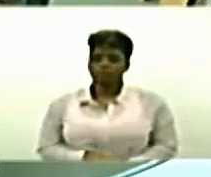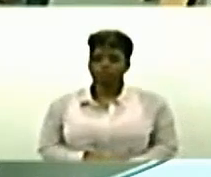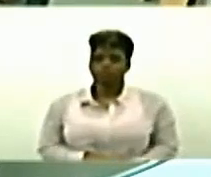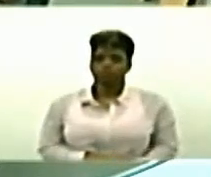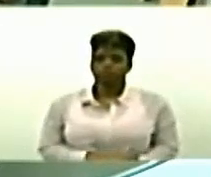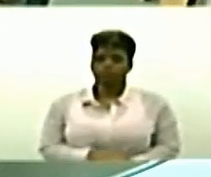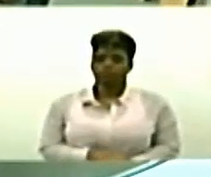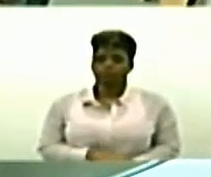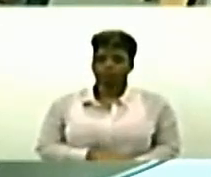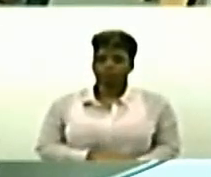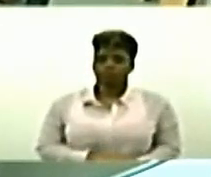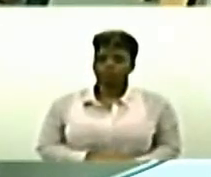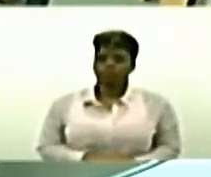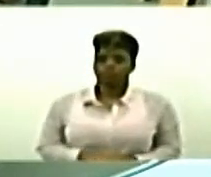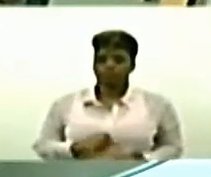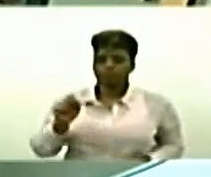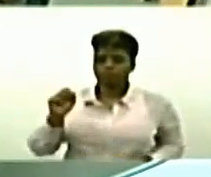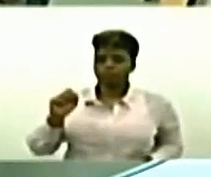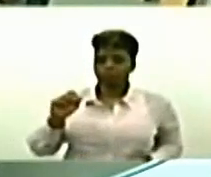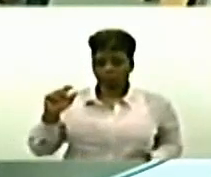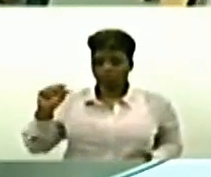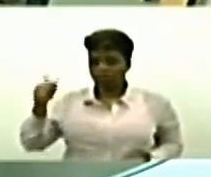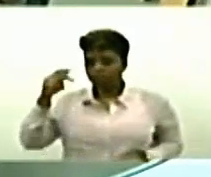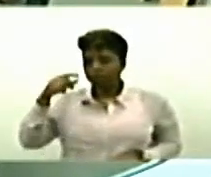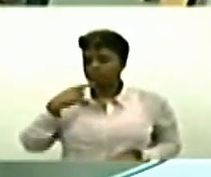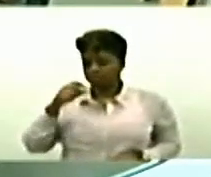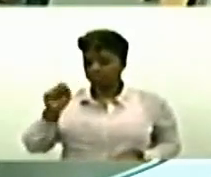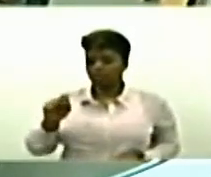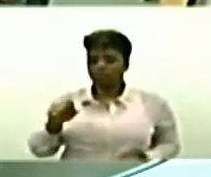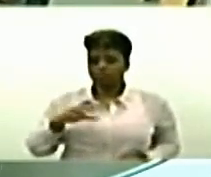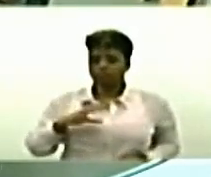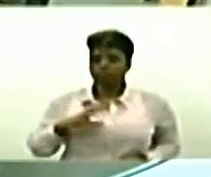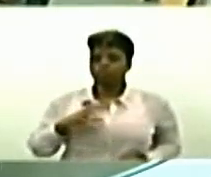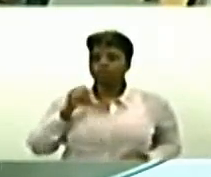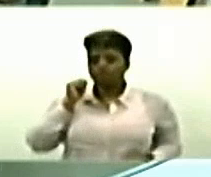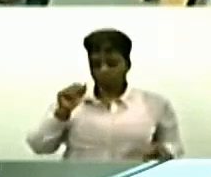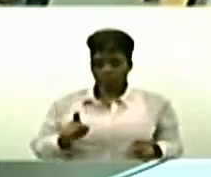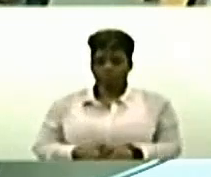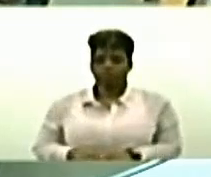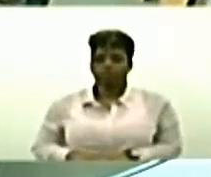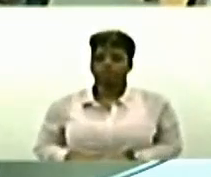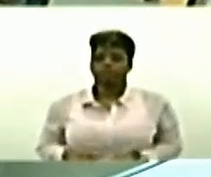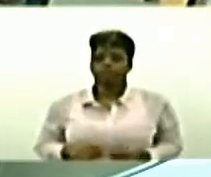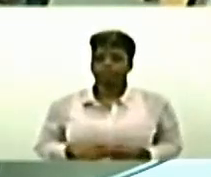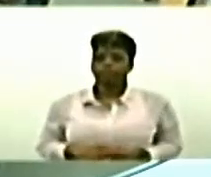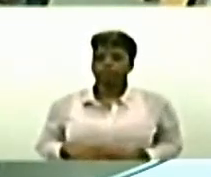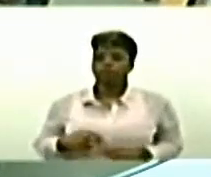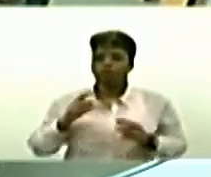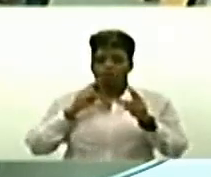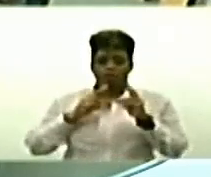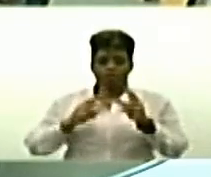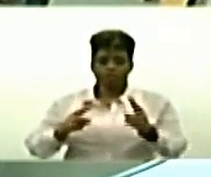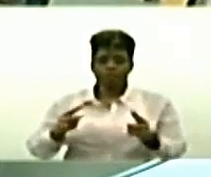I'd like to second the motion. Okay. Motion seconded by Senator Gawi. Honorable members,